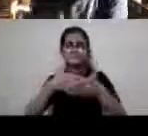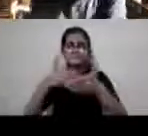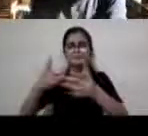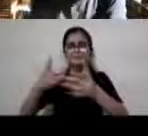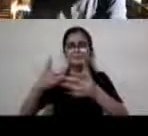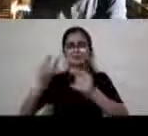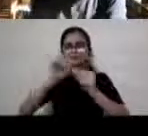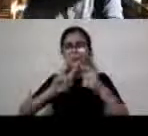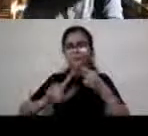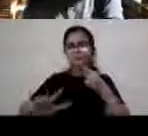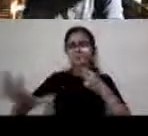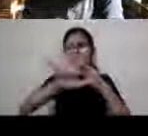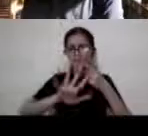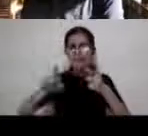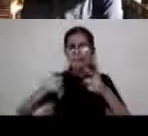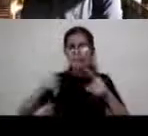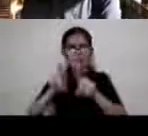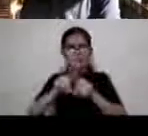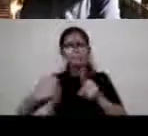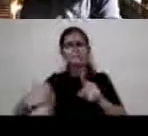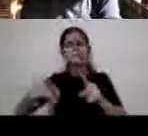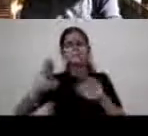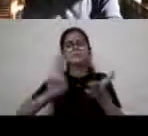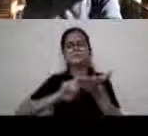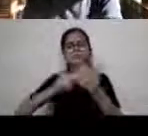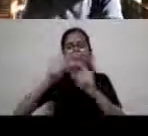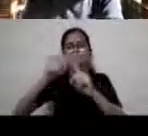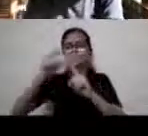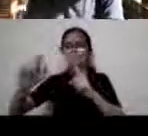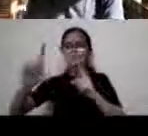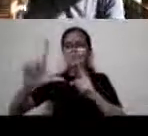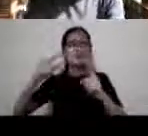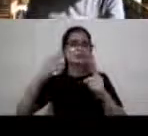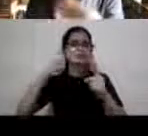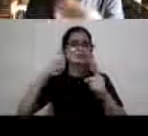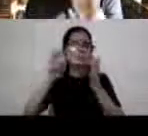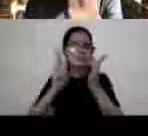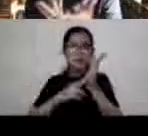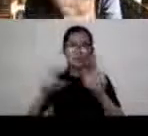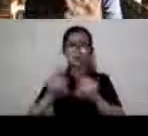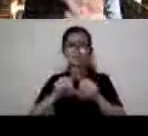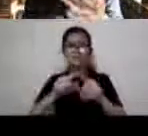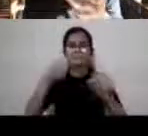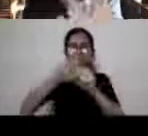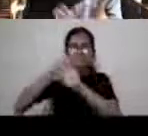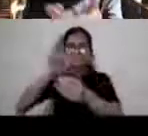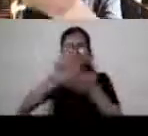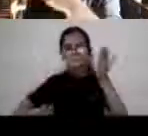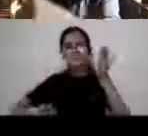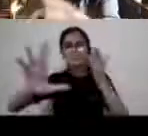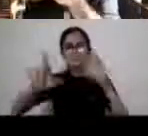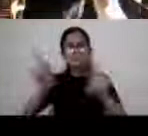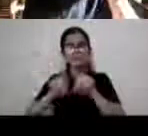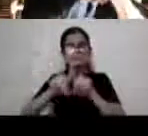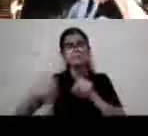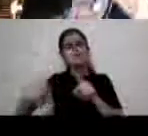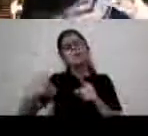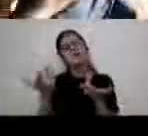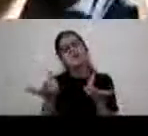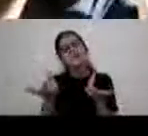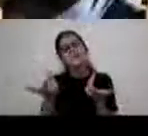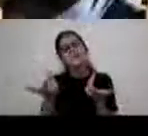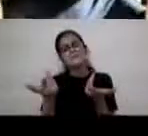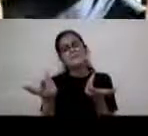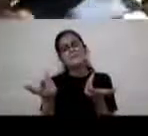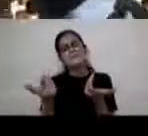states were fighting against Napoleon. And the Battle of the Nation was like the most important one before he